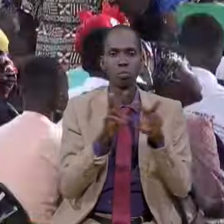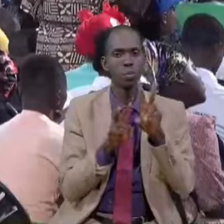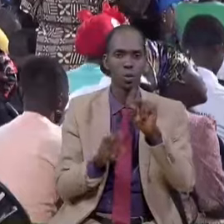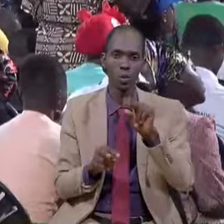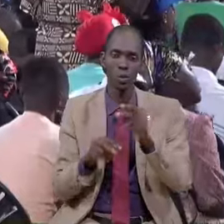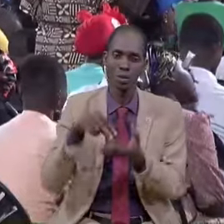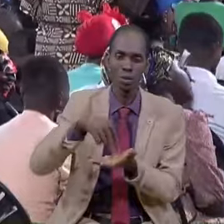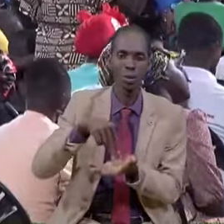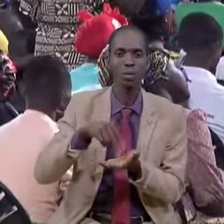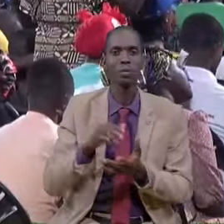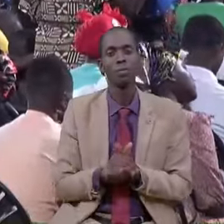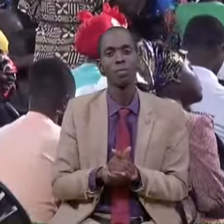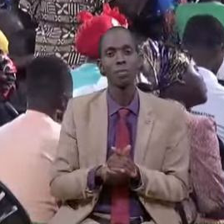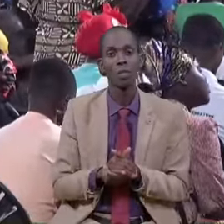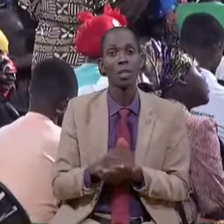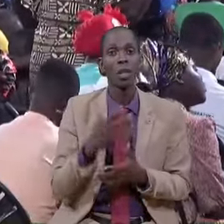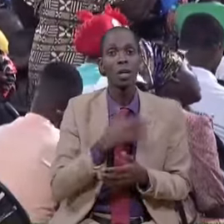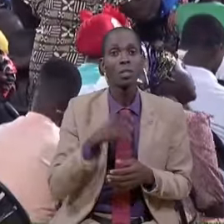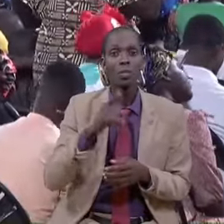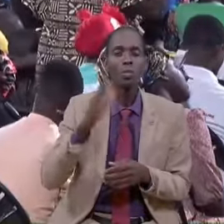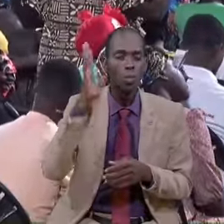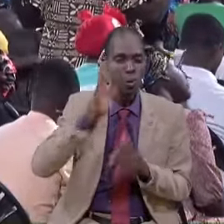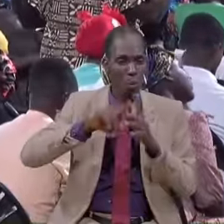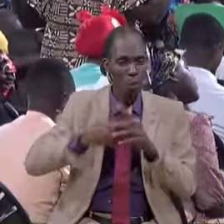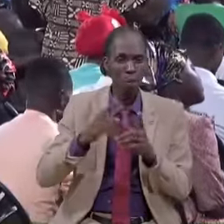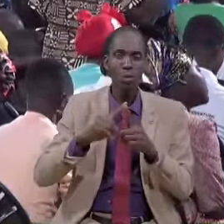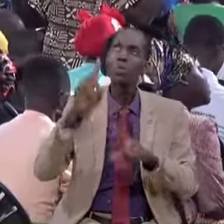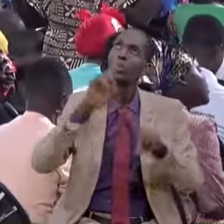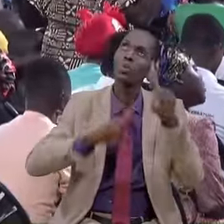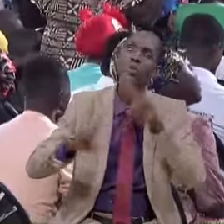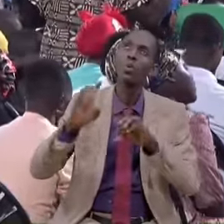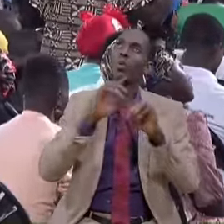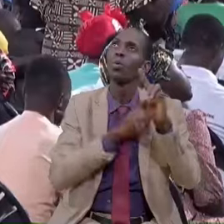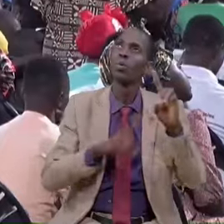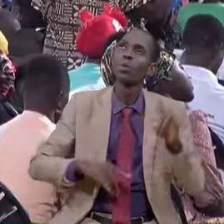up open your mouth and ask oh Lord I need your